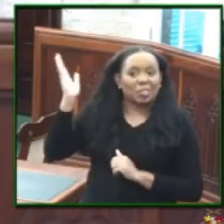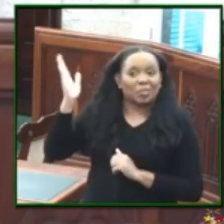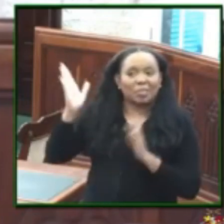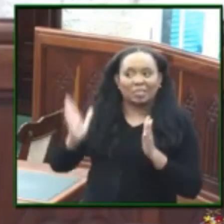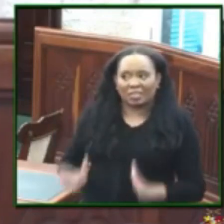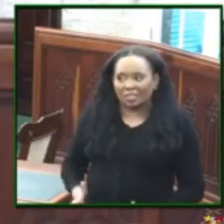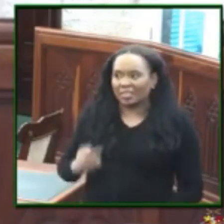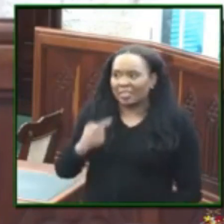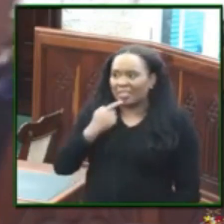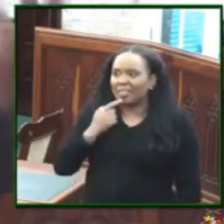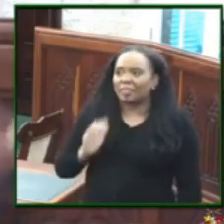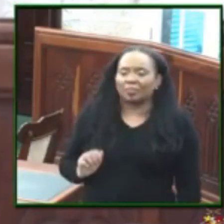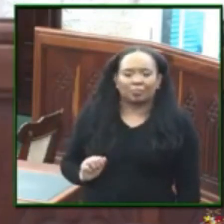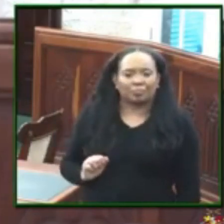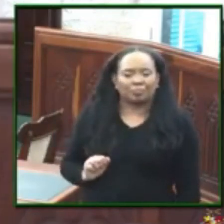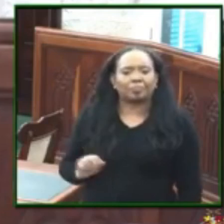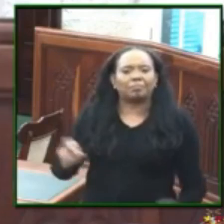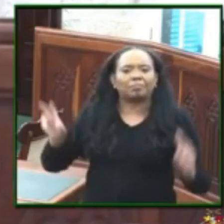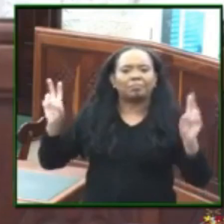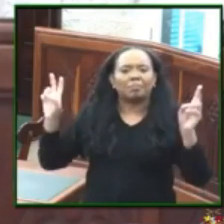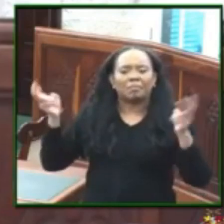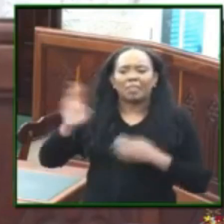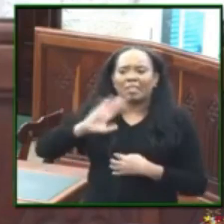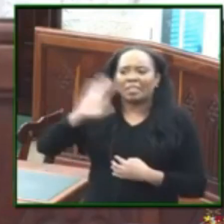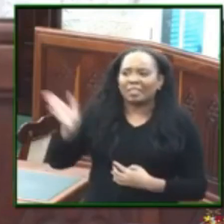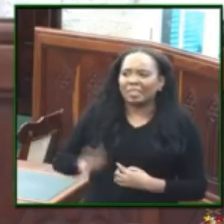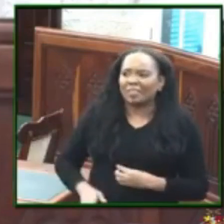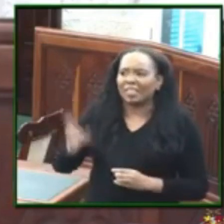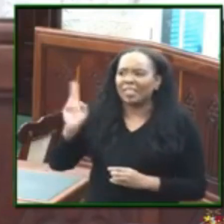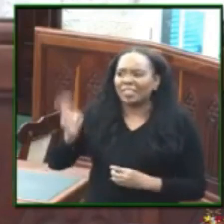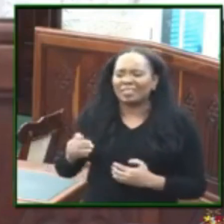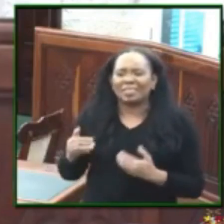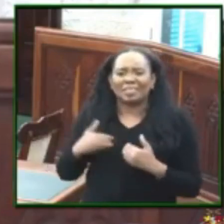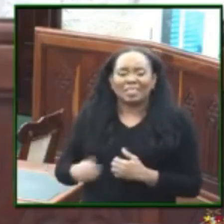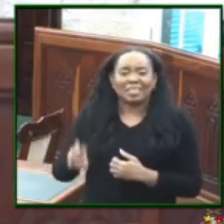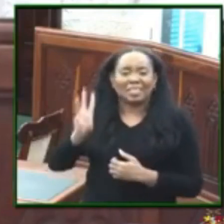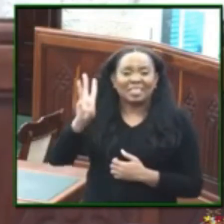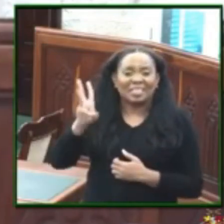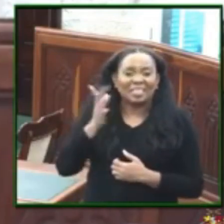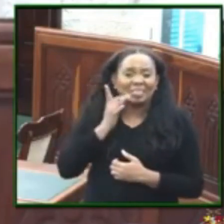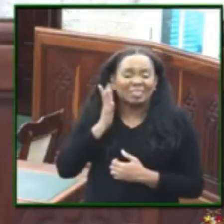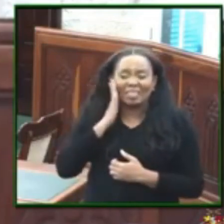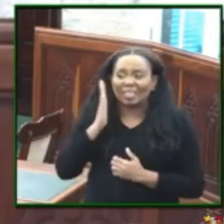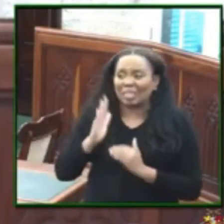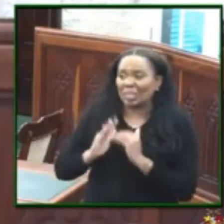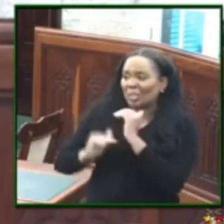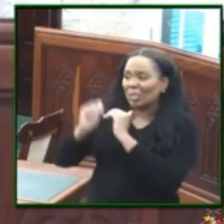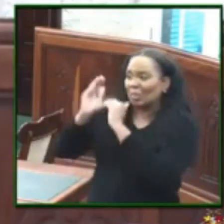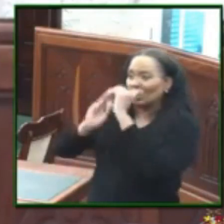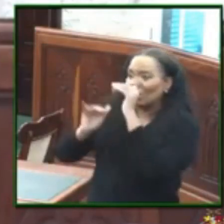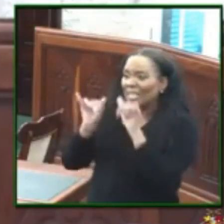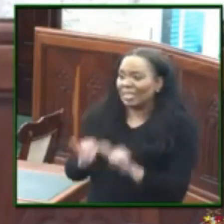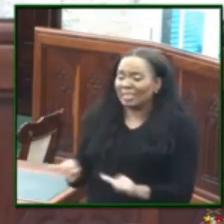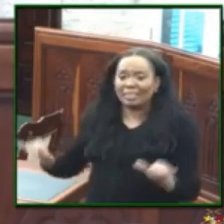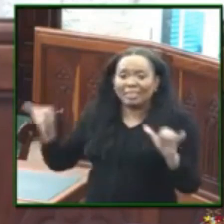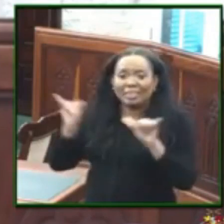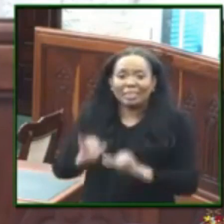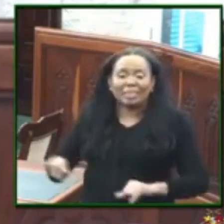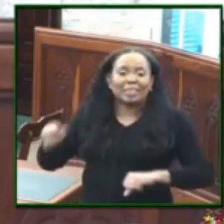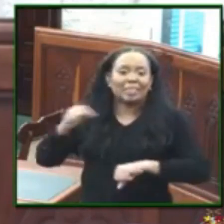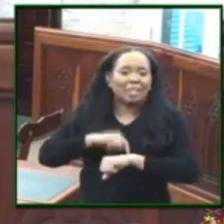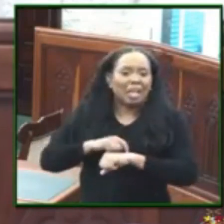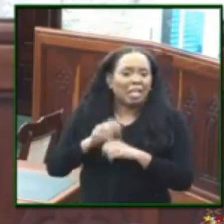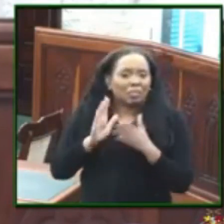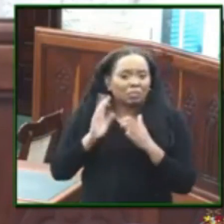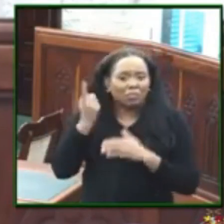wrote, never in our history have we had 6 hotels under construction simultaneously. Congratulations,